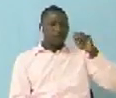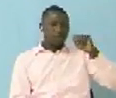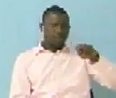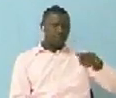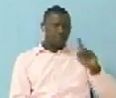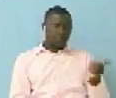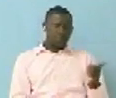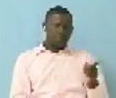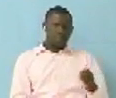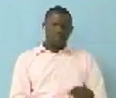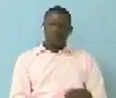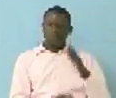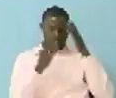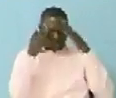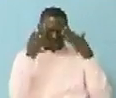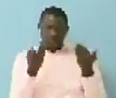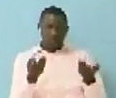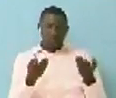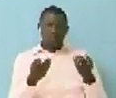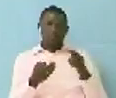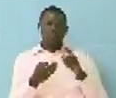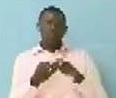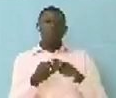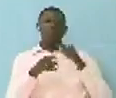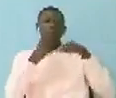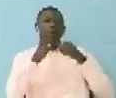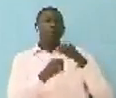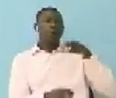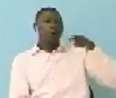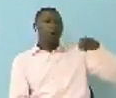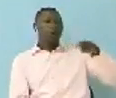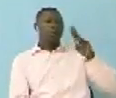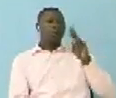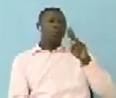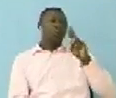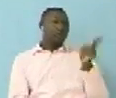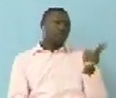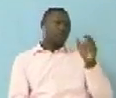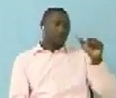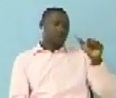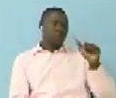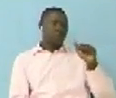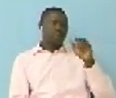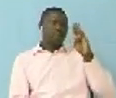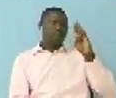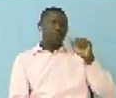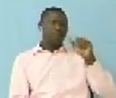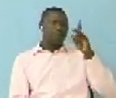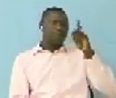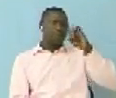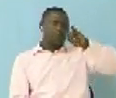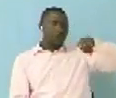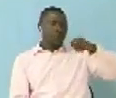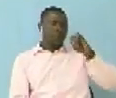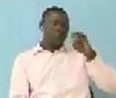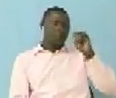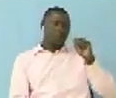Nuha Baji. No, I know him, but mostly I see him in plain clothes. But